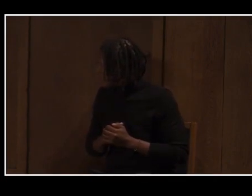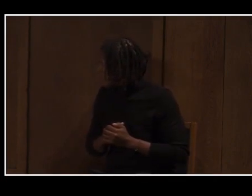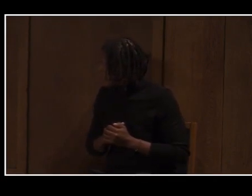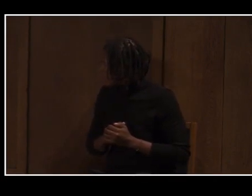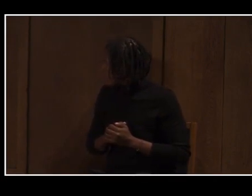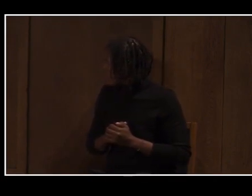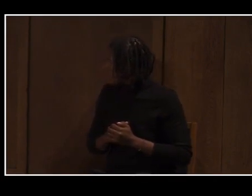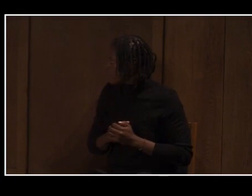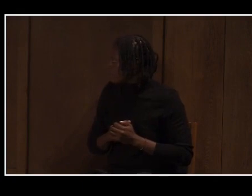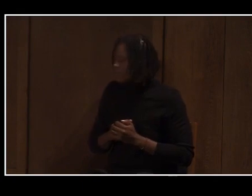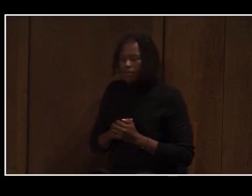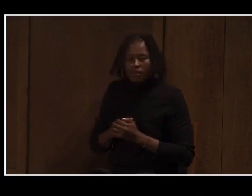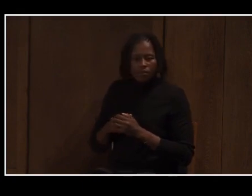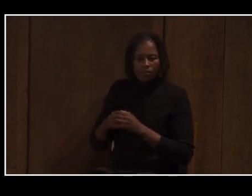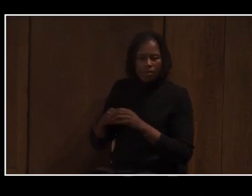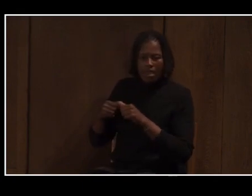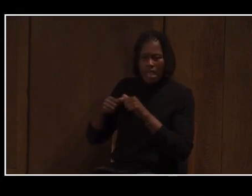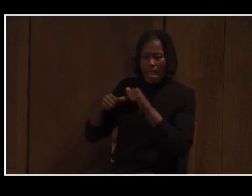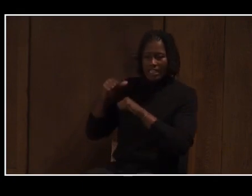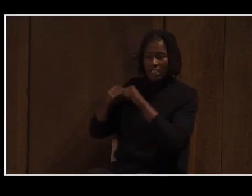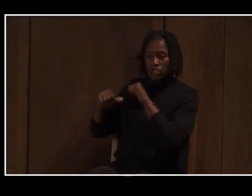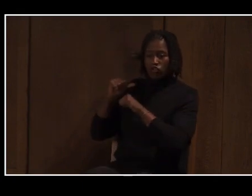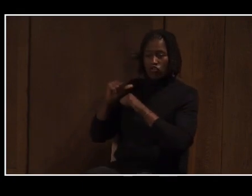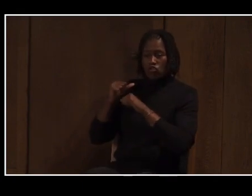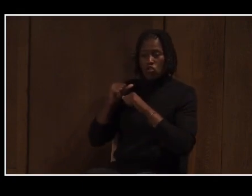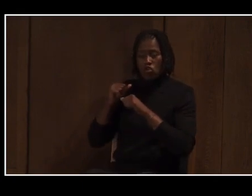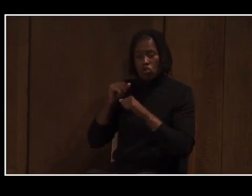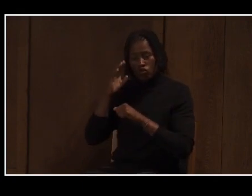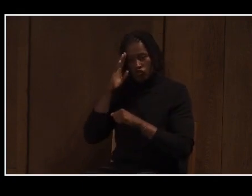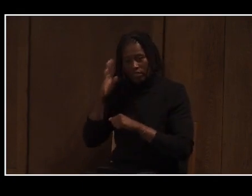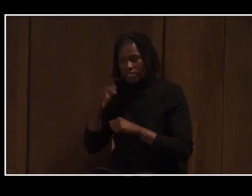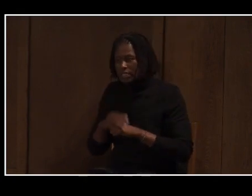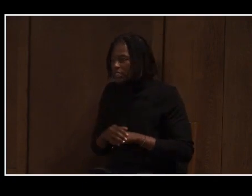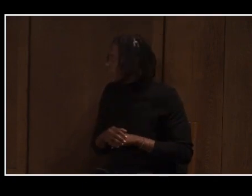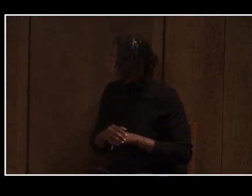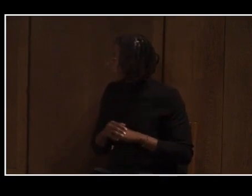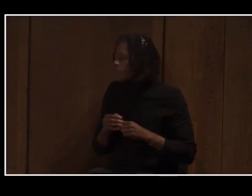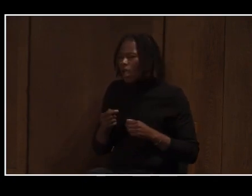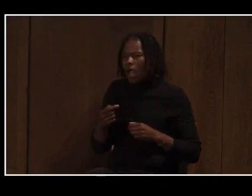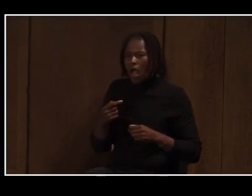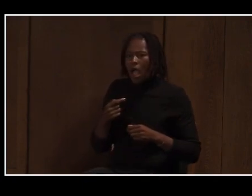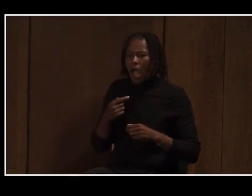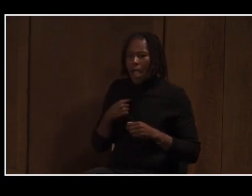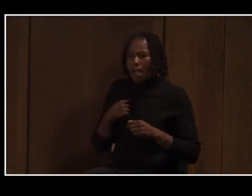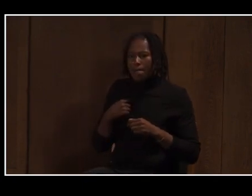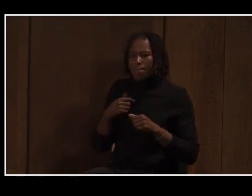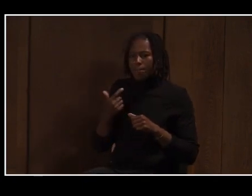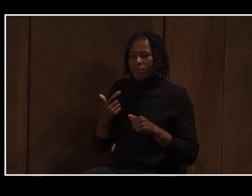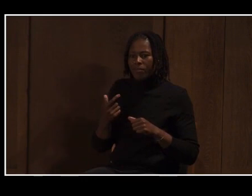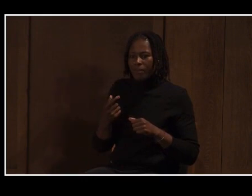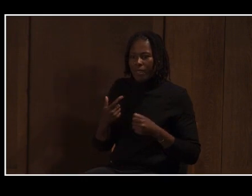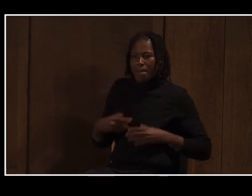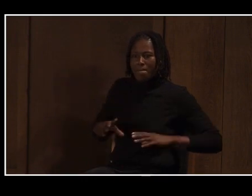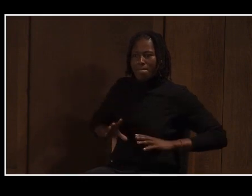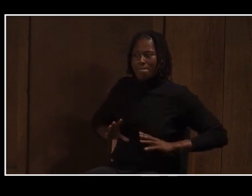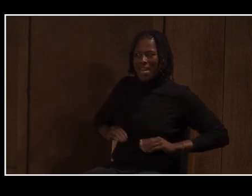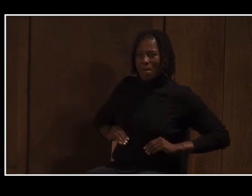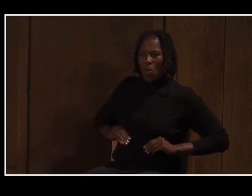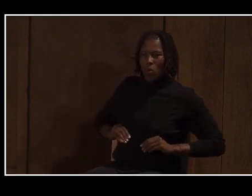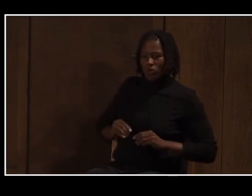Ancestral greetings, everyone. So I'm at the stage of life where I'm perimenopausal, so I forget shit, so need the